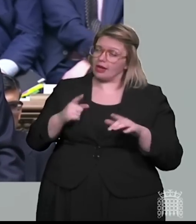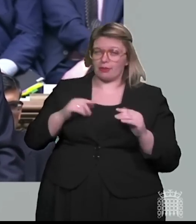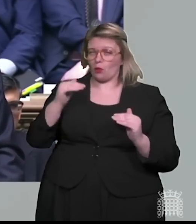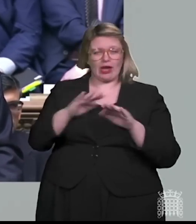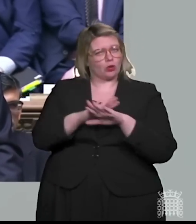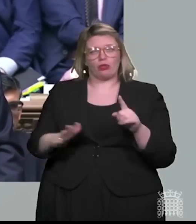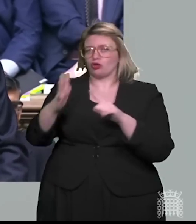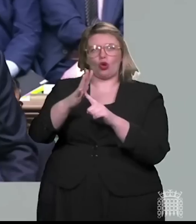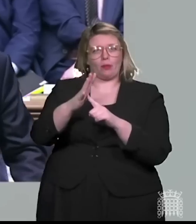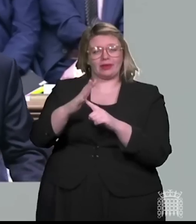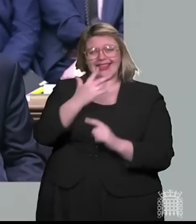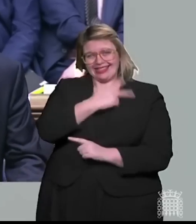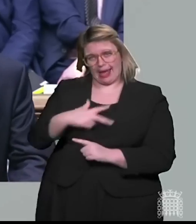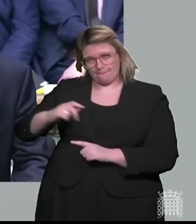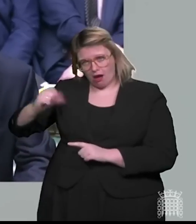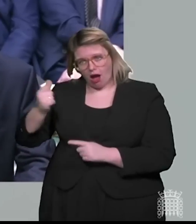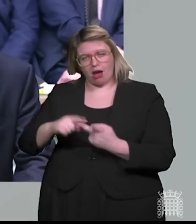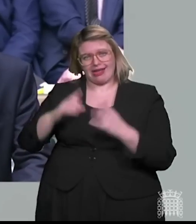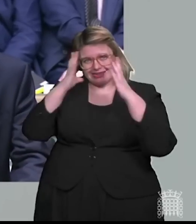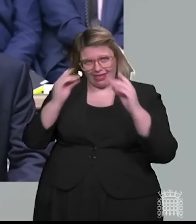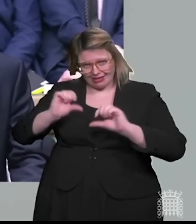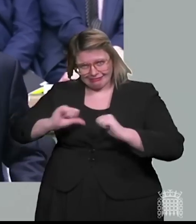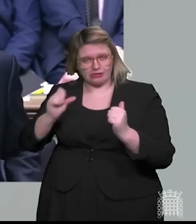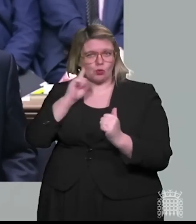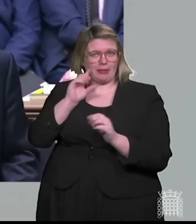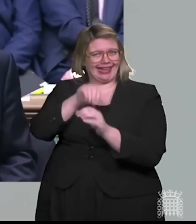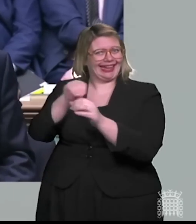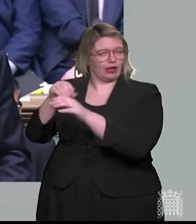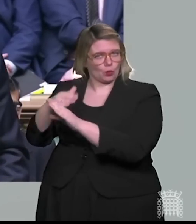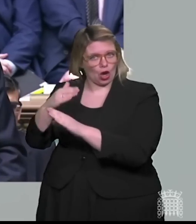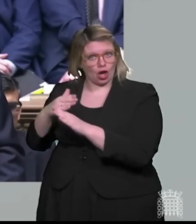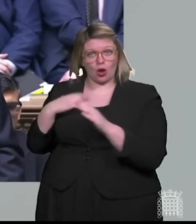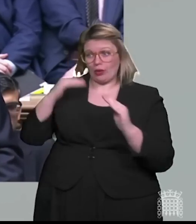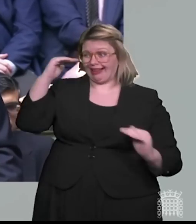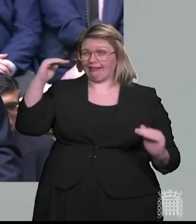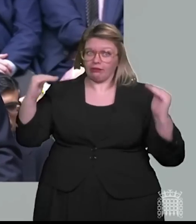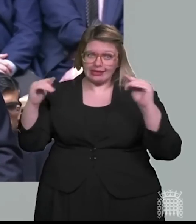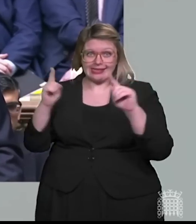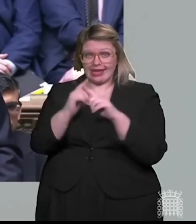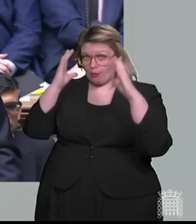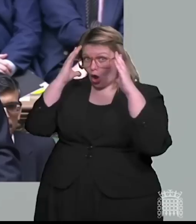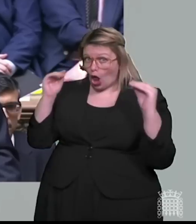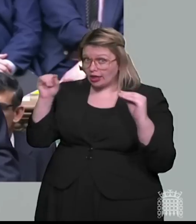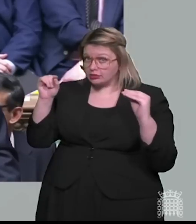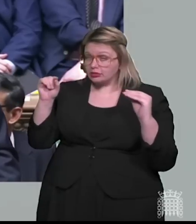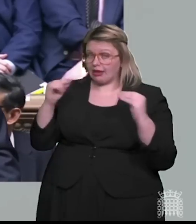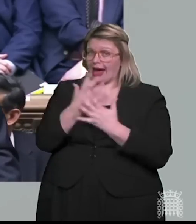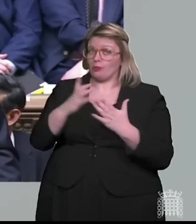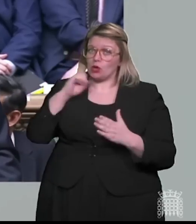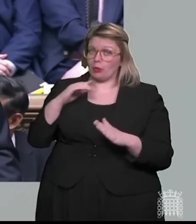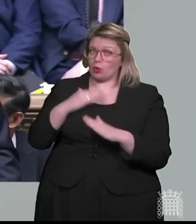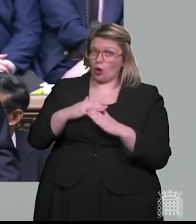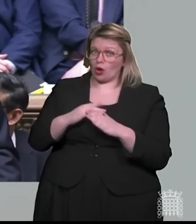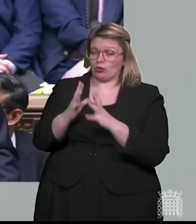top performers like Denmark and the Netherlands. If we match Dutch levels of participation, there would be more than